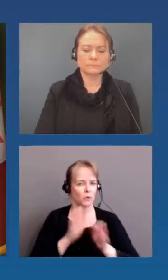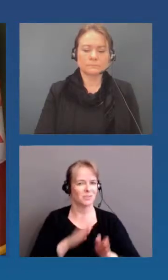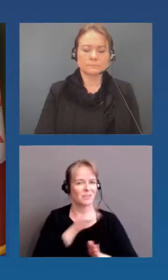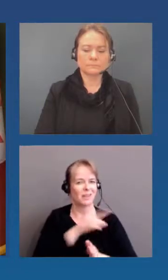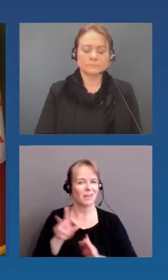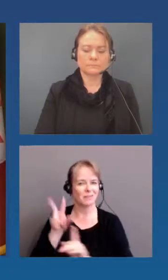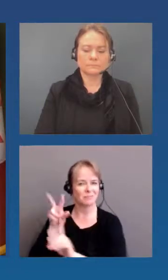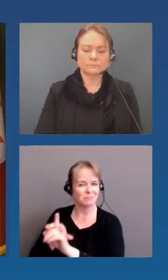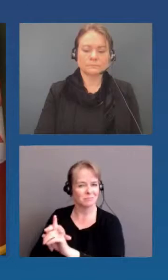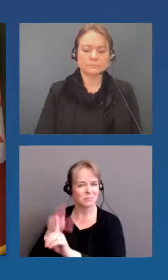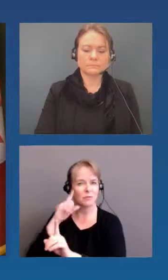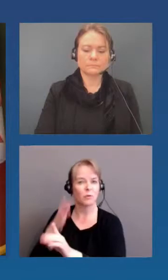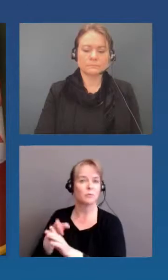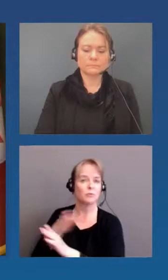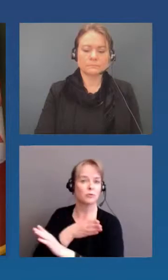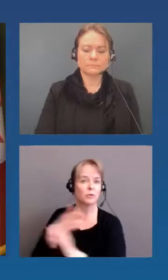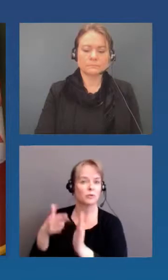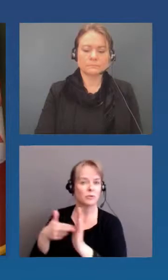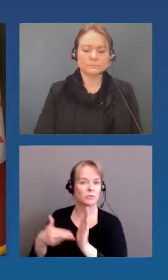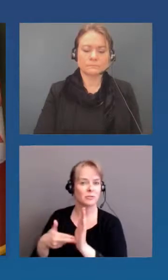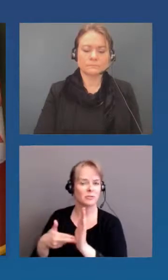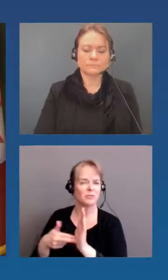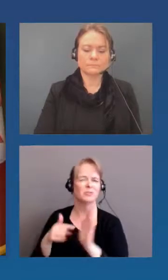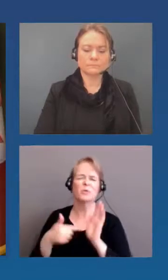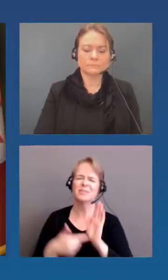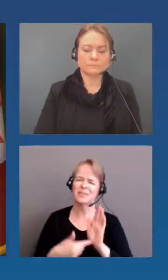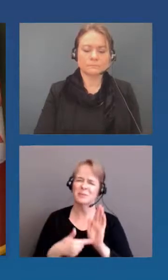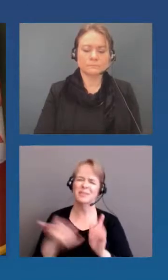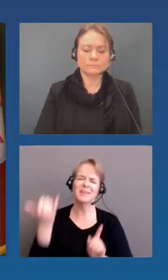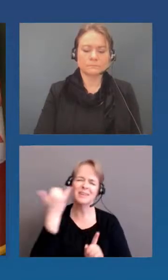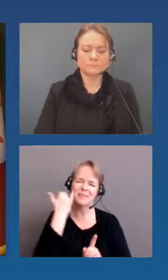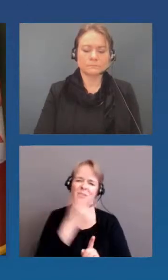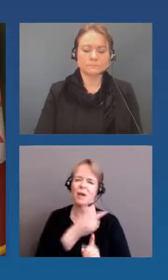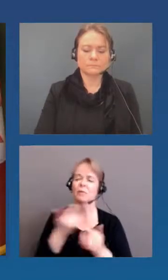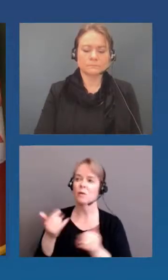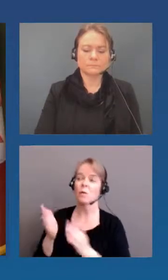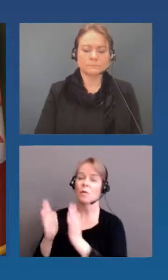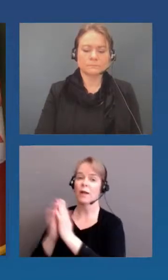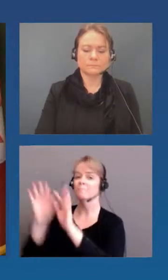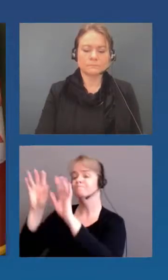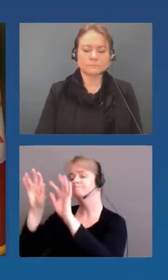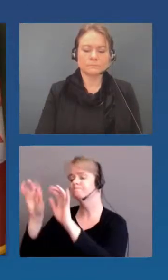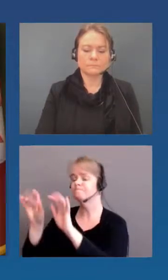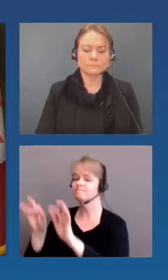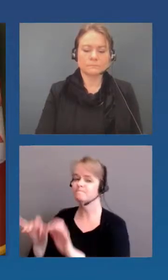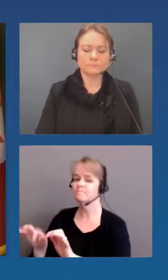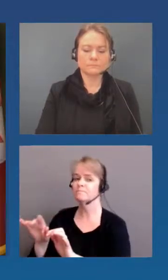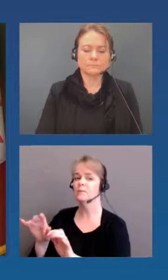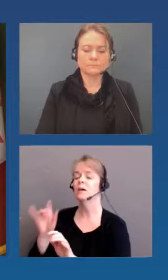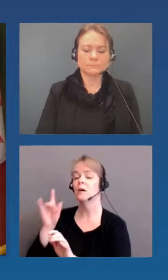center, for example, pre-registers tomorrow. How long would it be before they get the shot?